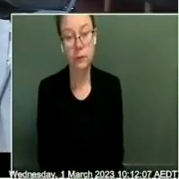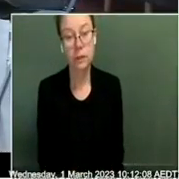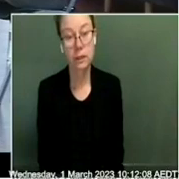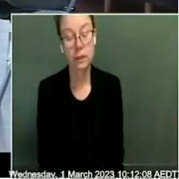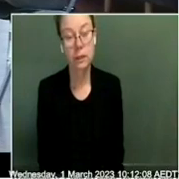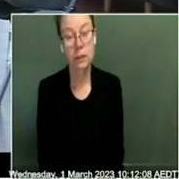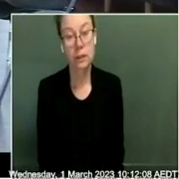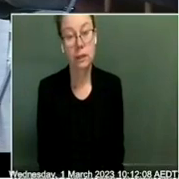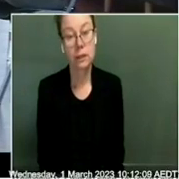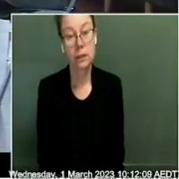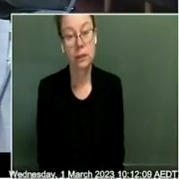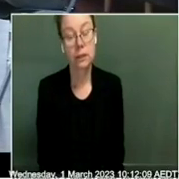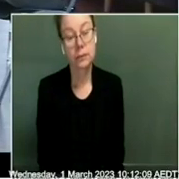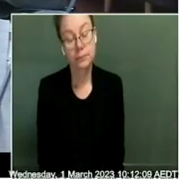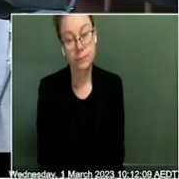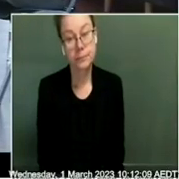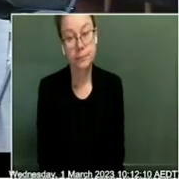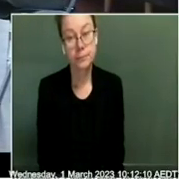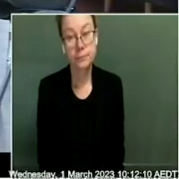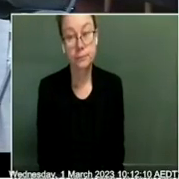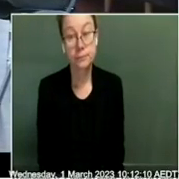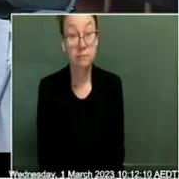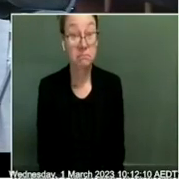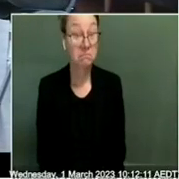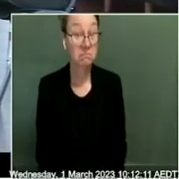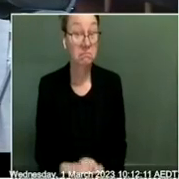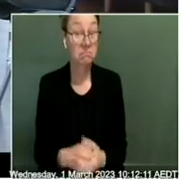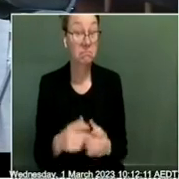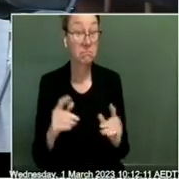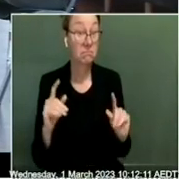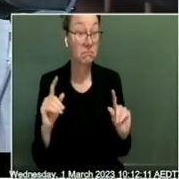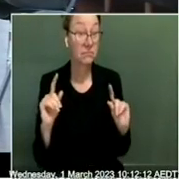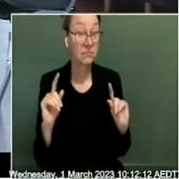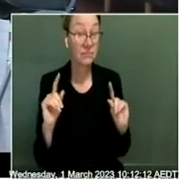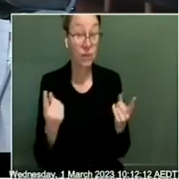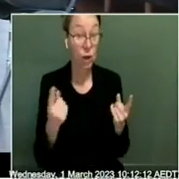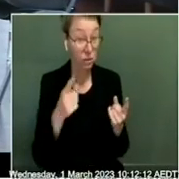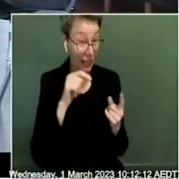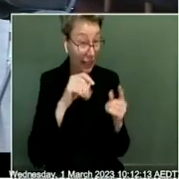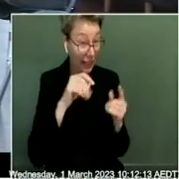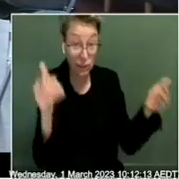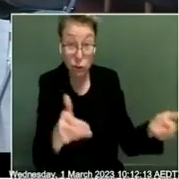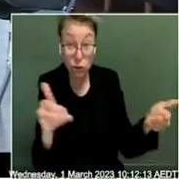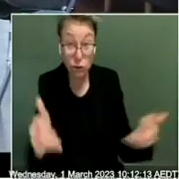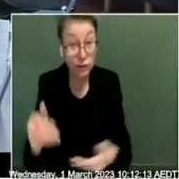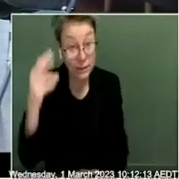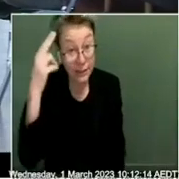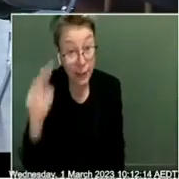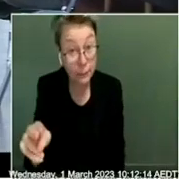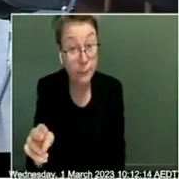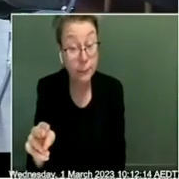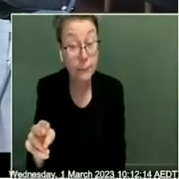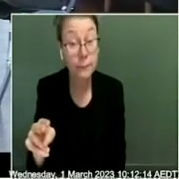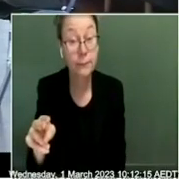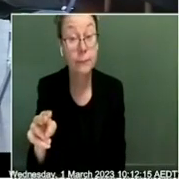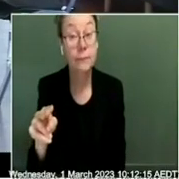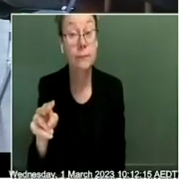Maybe first we can just start with each of you introducing yourselves and your story, and then telling us about this place.